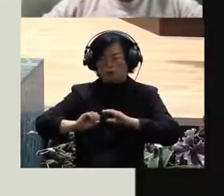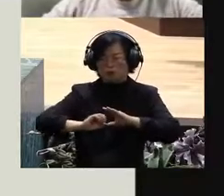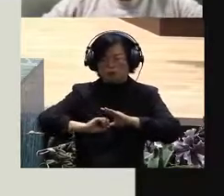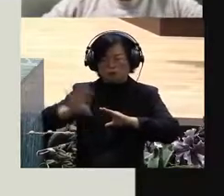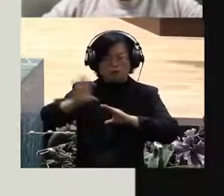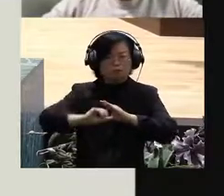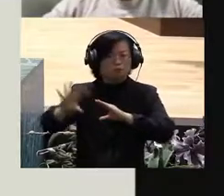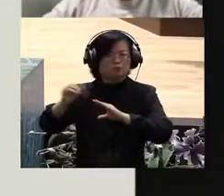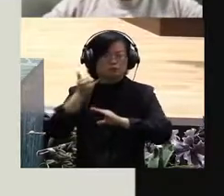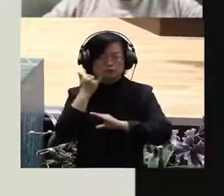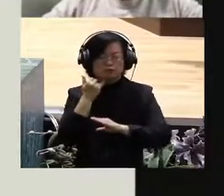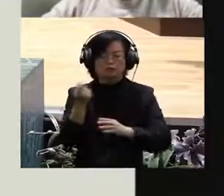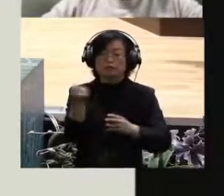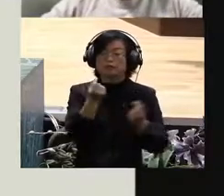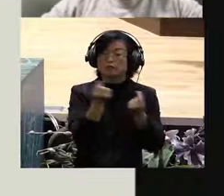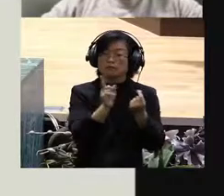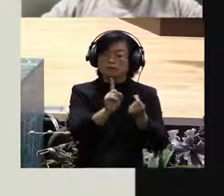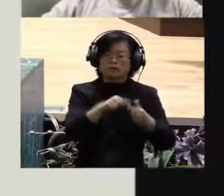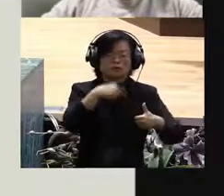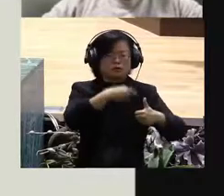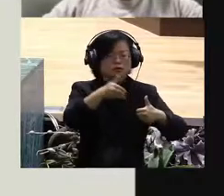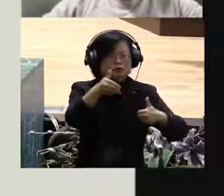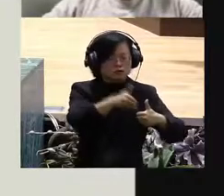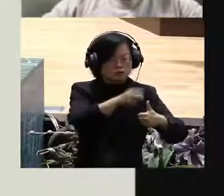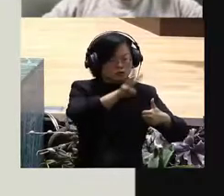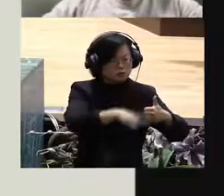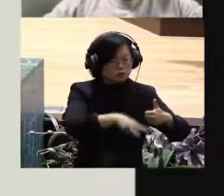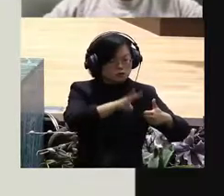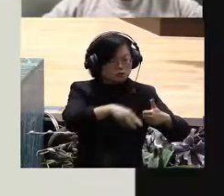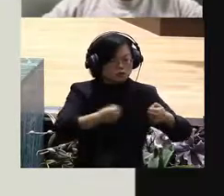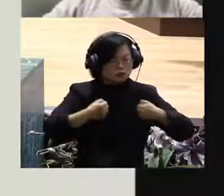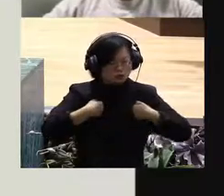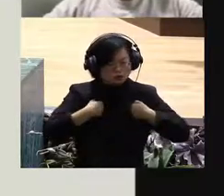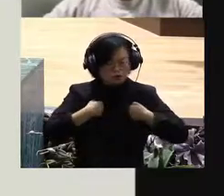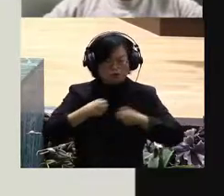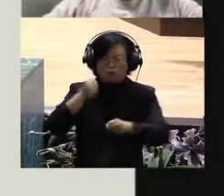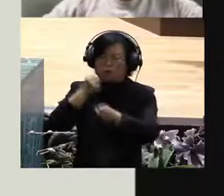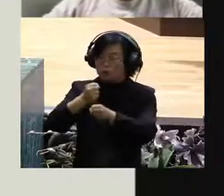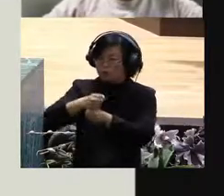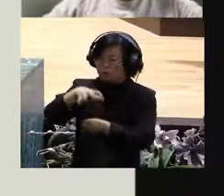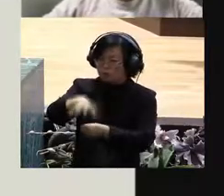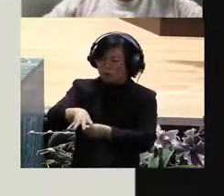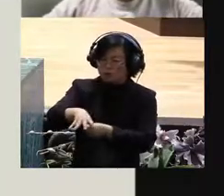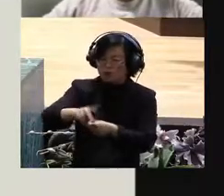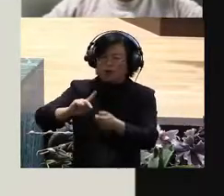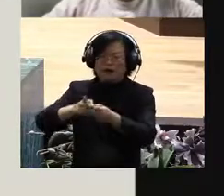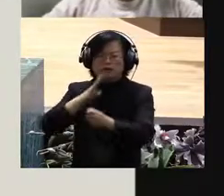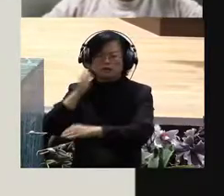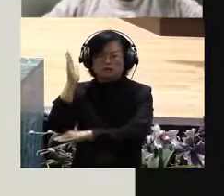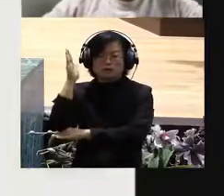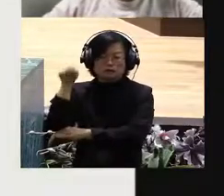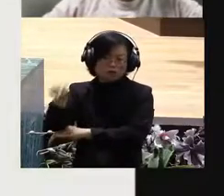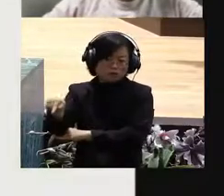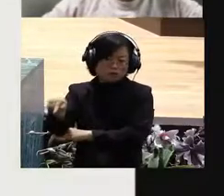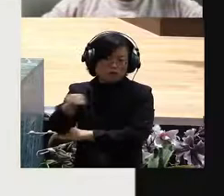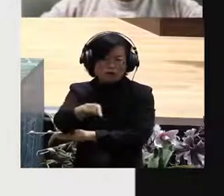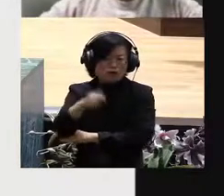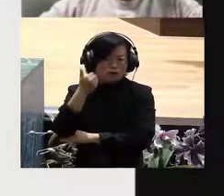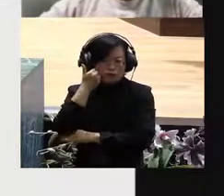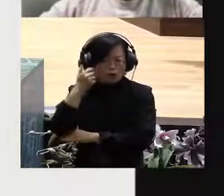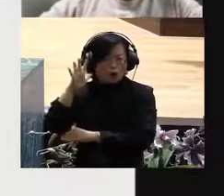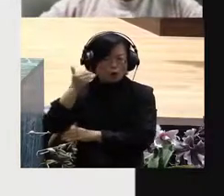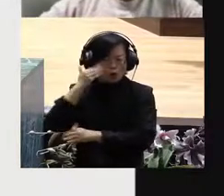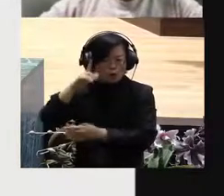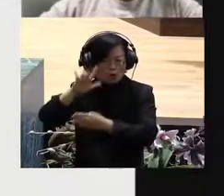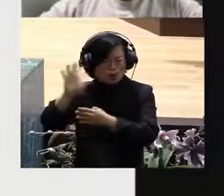basically, we wanted to convey the message of how this open data can be used meaningfully.